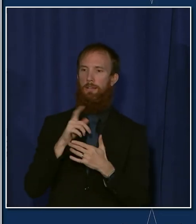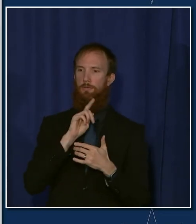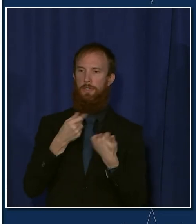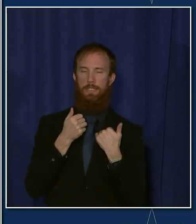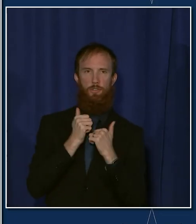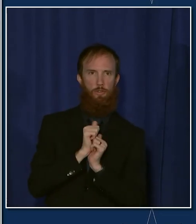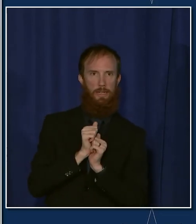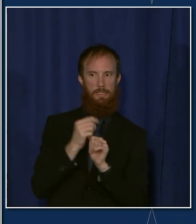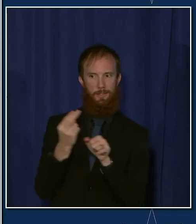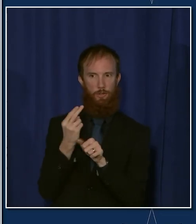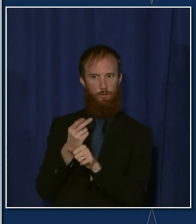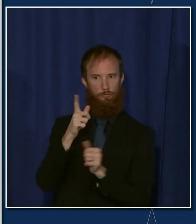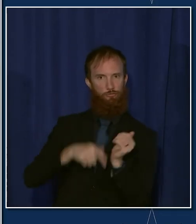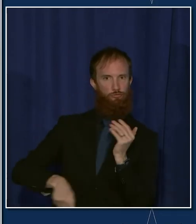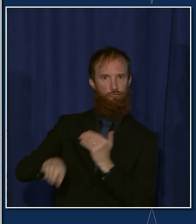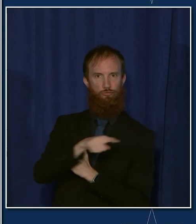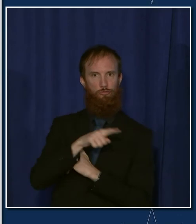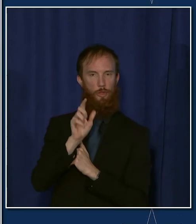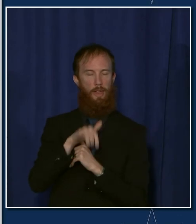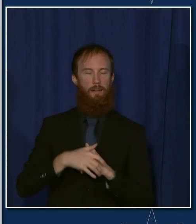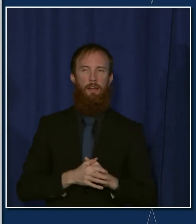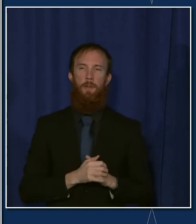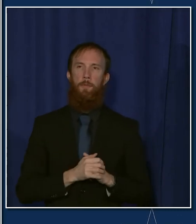down on that. I think